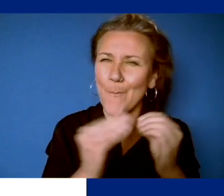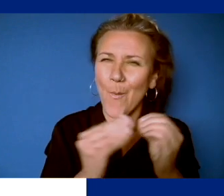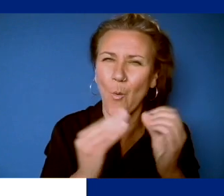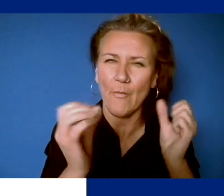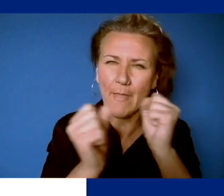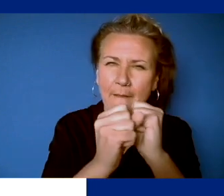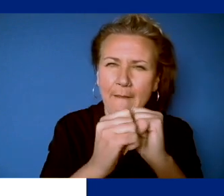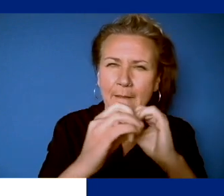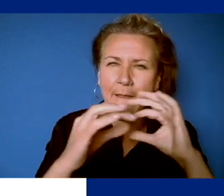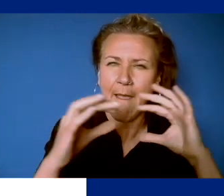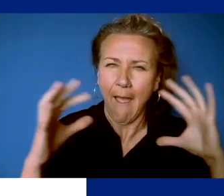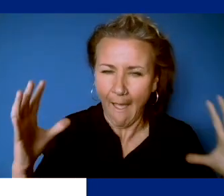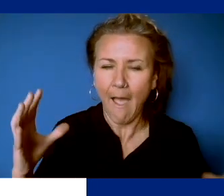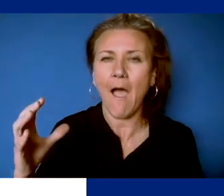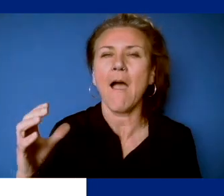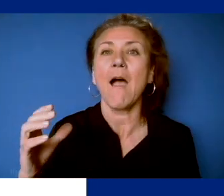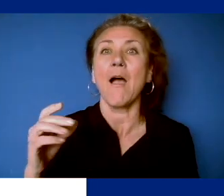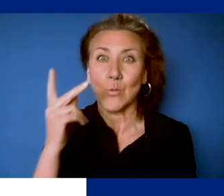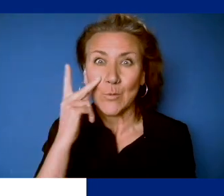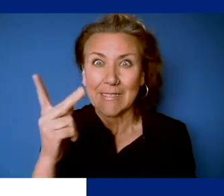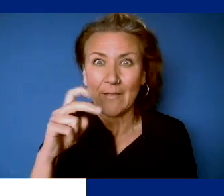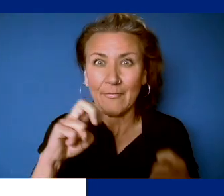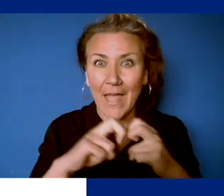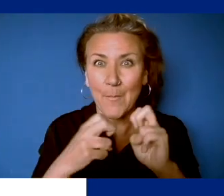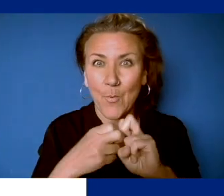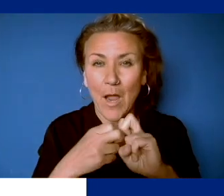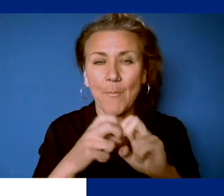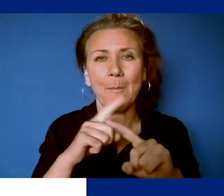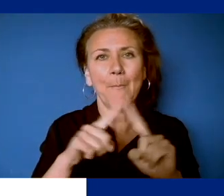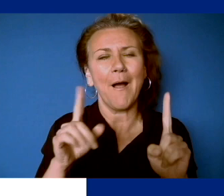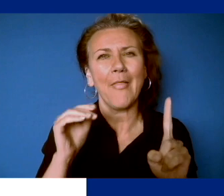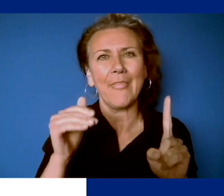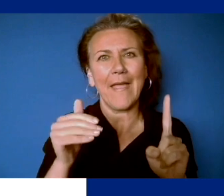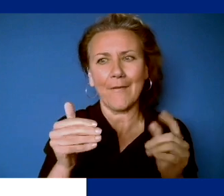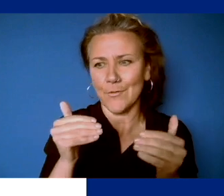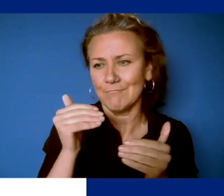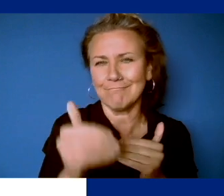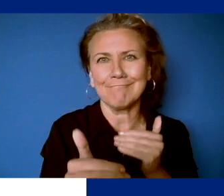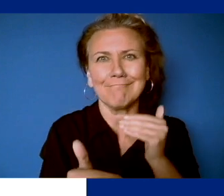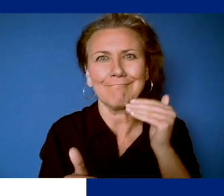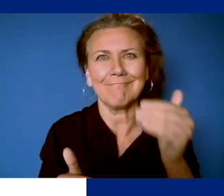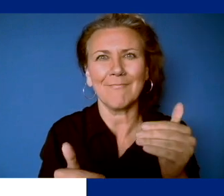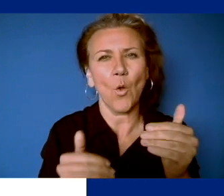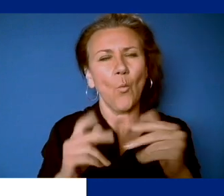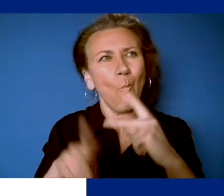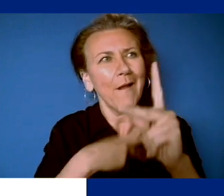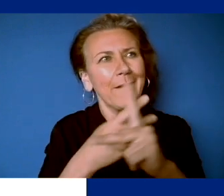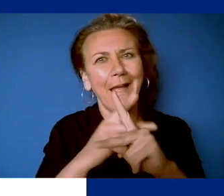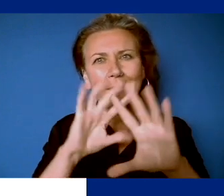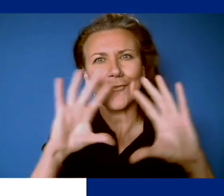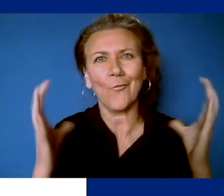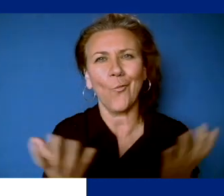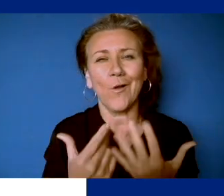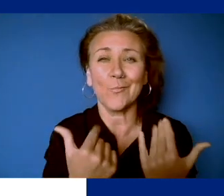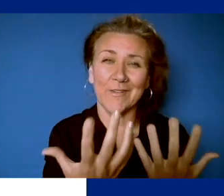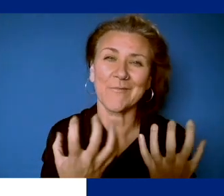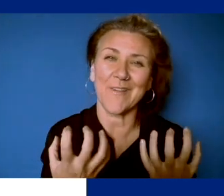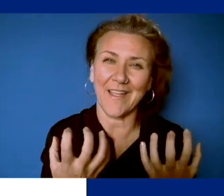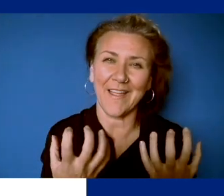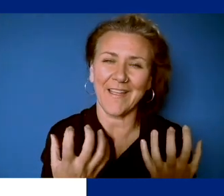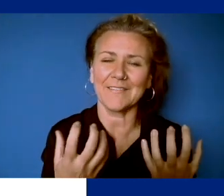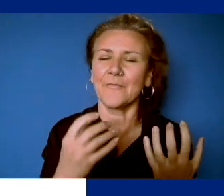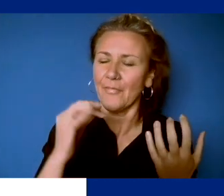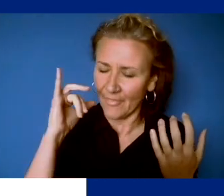of justice. Not only combating a problem, but putting forth the kind of world that we want to live